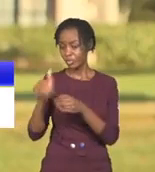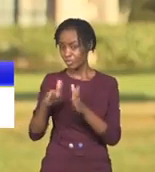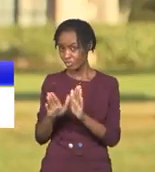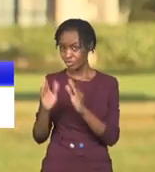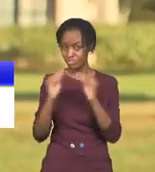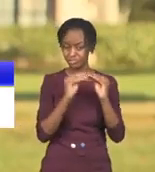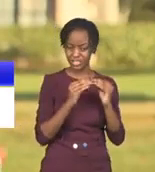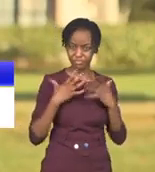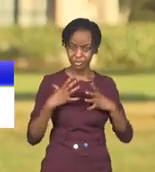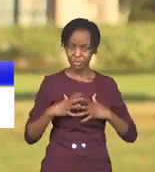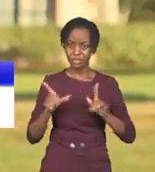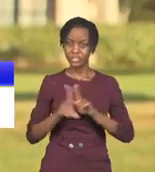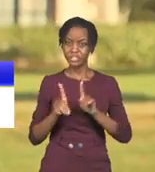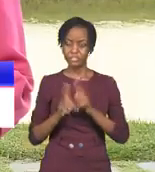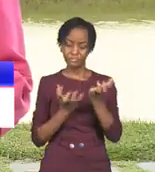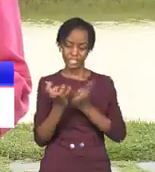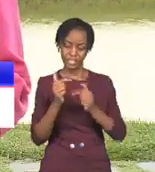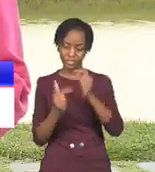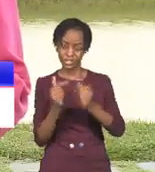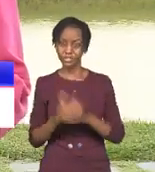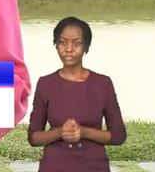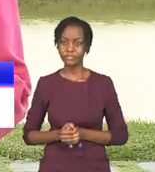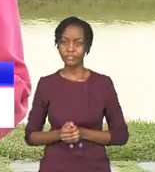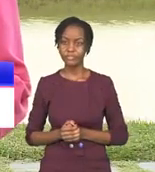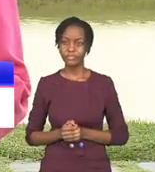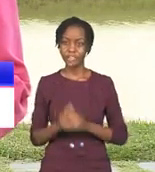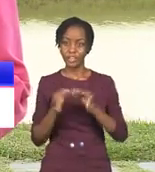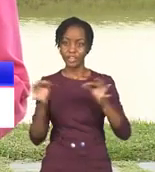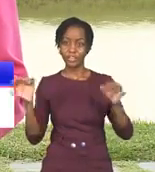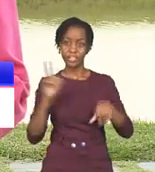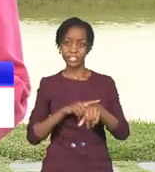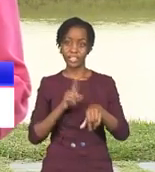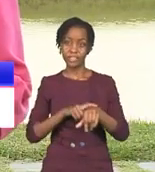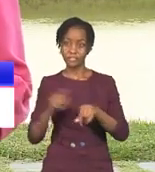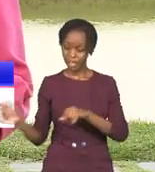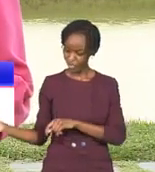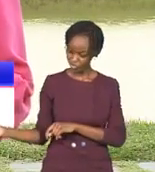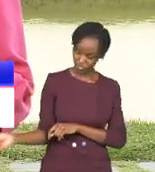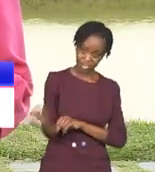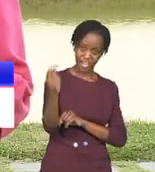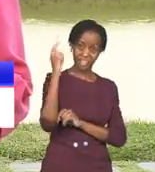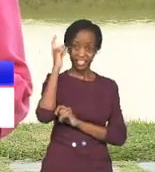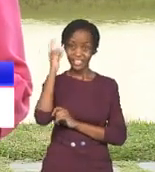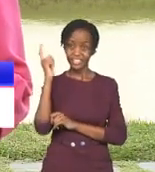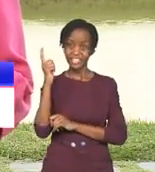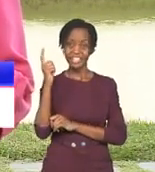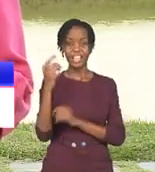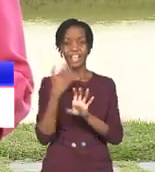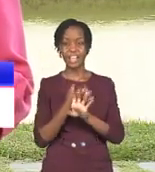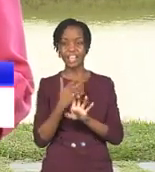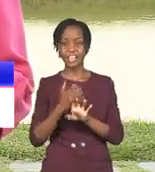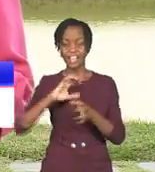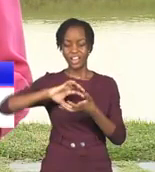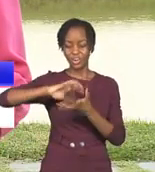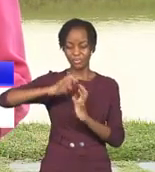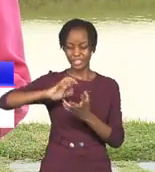people and to also do business. For the longest time, golf has been perceived to be a difficult, complicated,